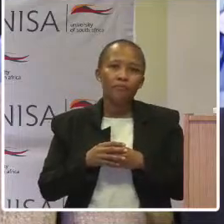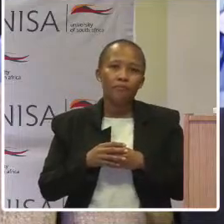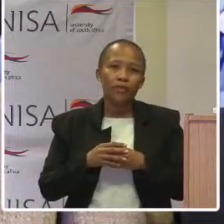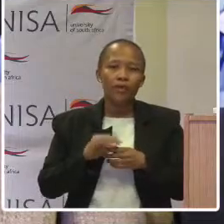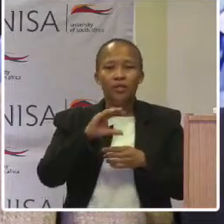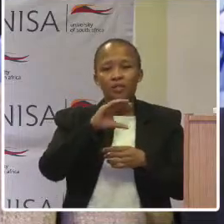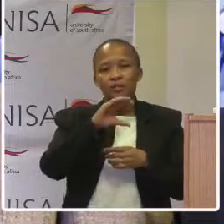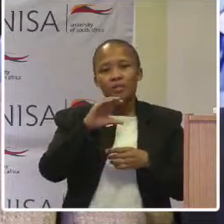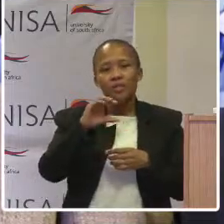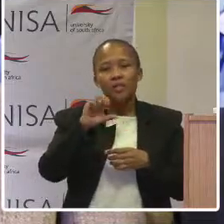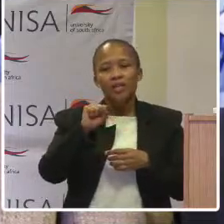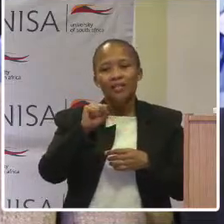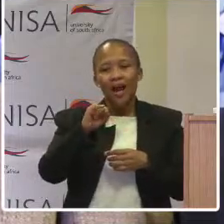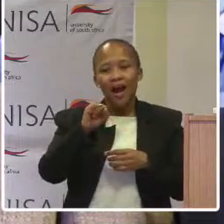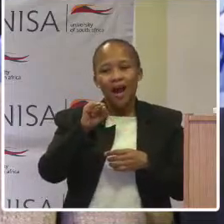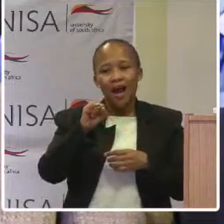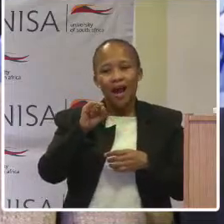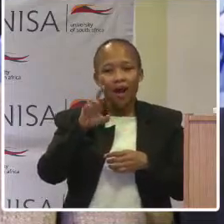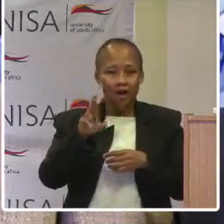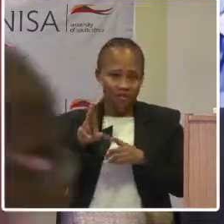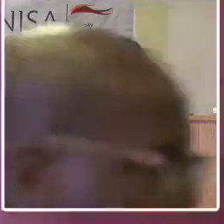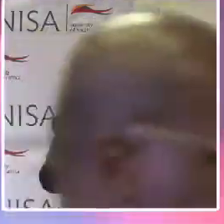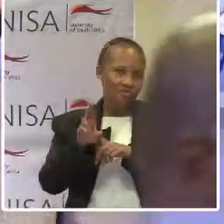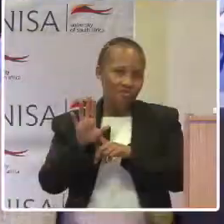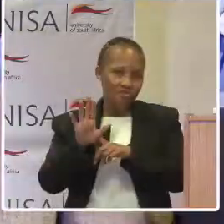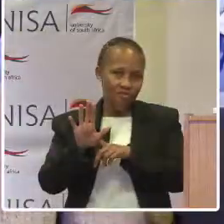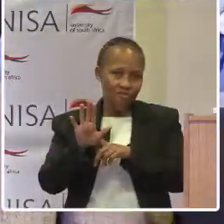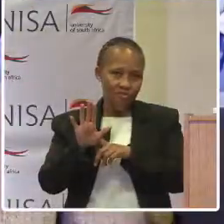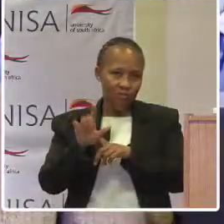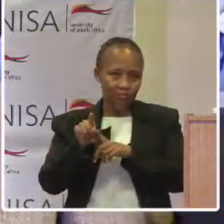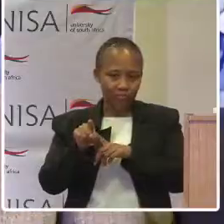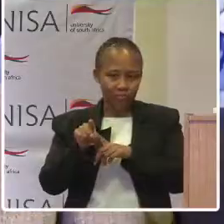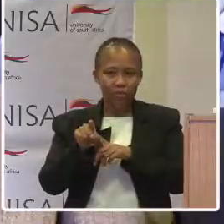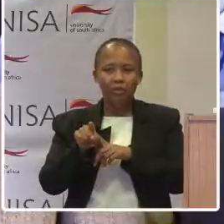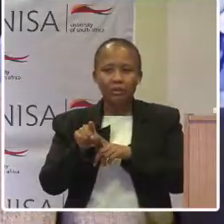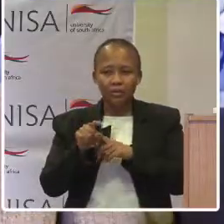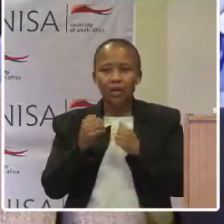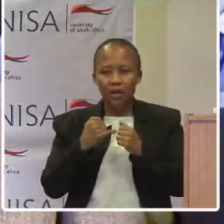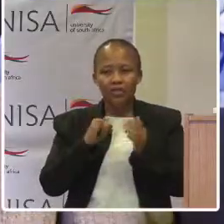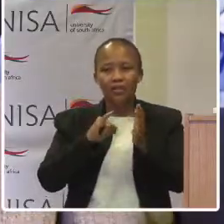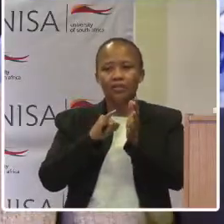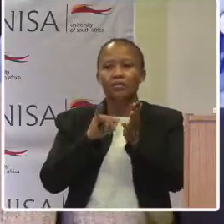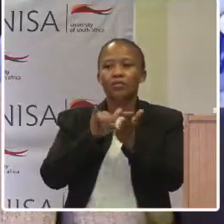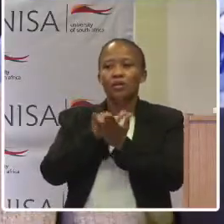CSR, where I come from the ACES department, the aerospace division. We work